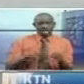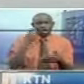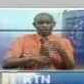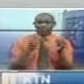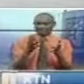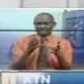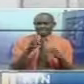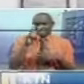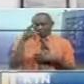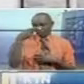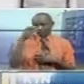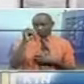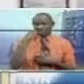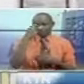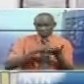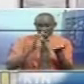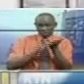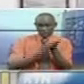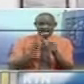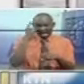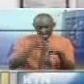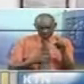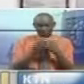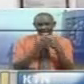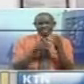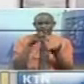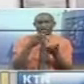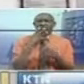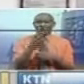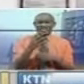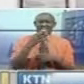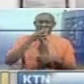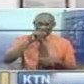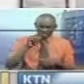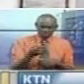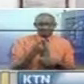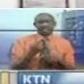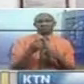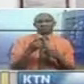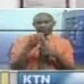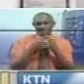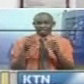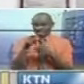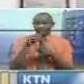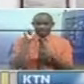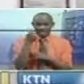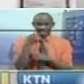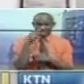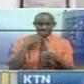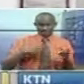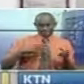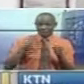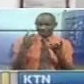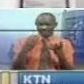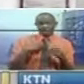World Health Organization recommends an annual blood reserve of 400,000 units for Kenya. With a population of